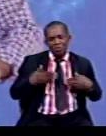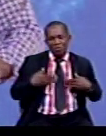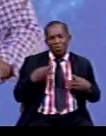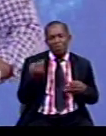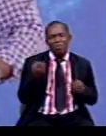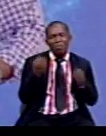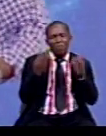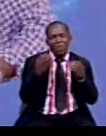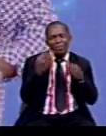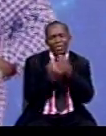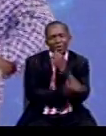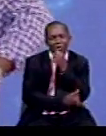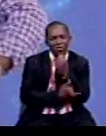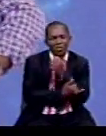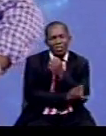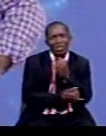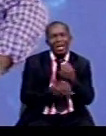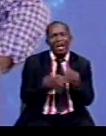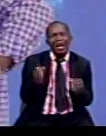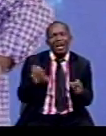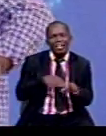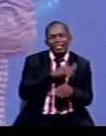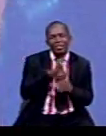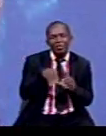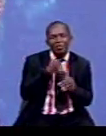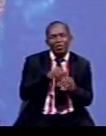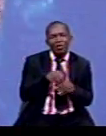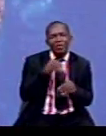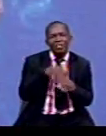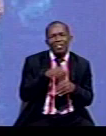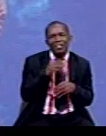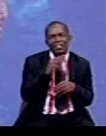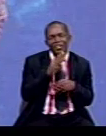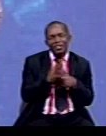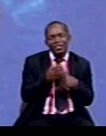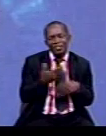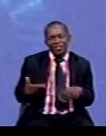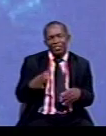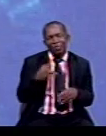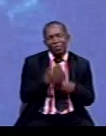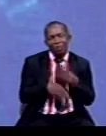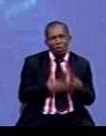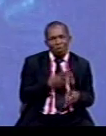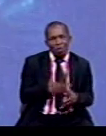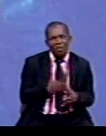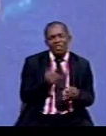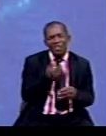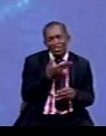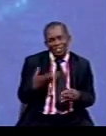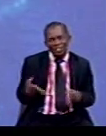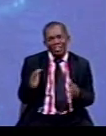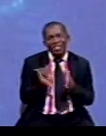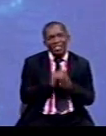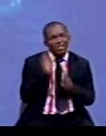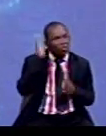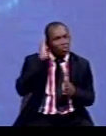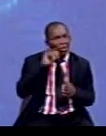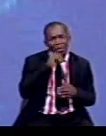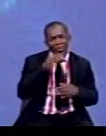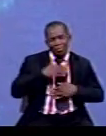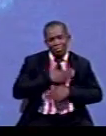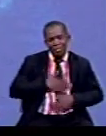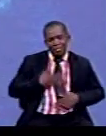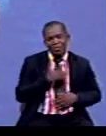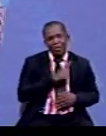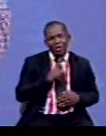after things that do not gratify God, my dear friends, may you choose to stand for Christ. May you choose to uphold your